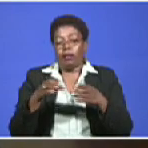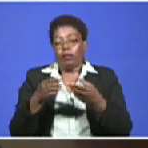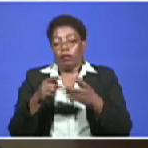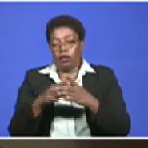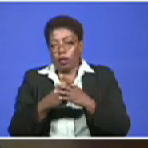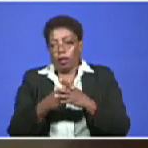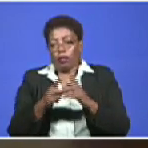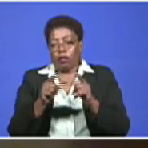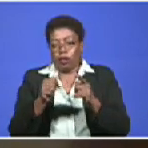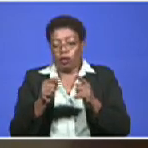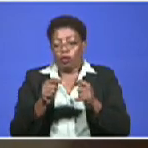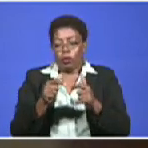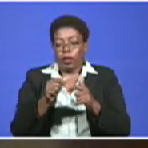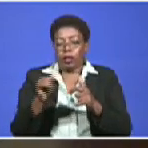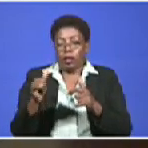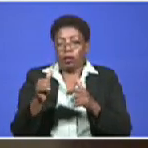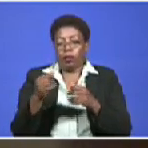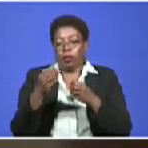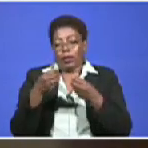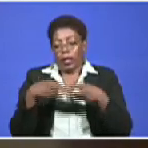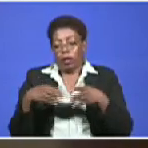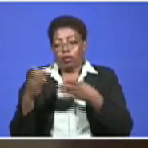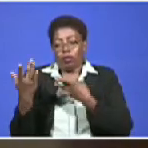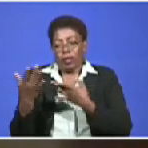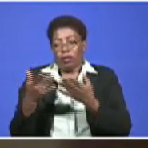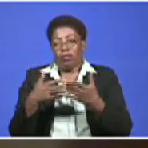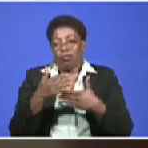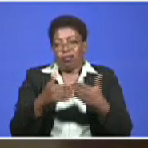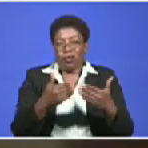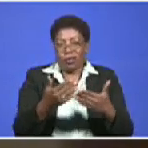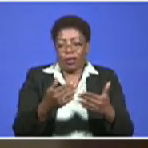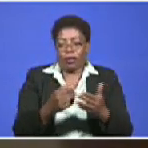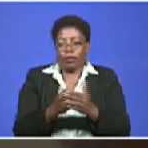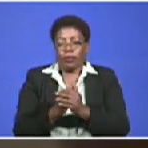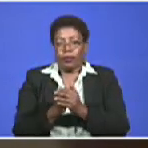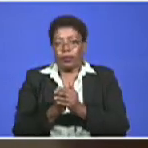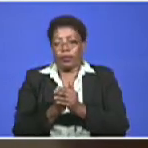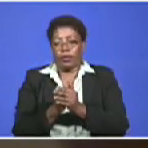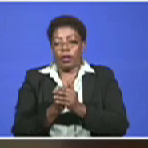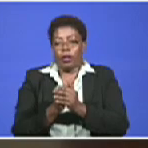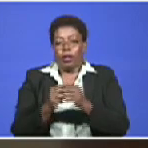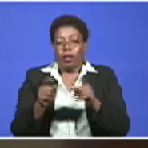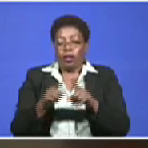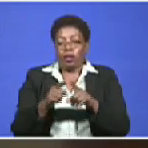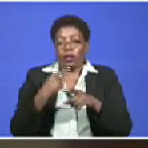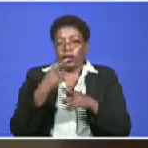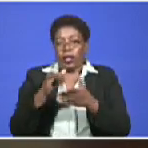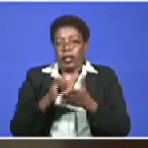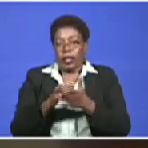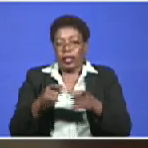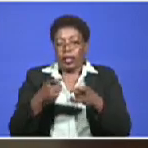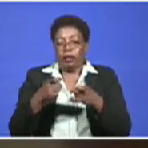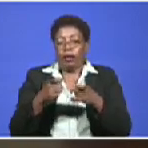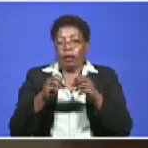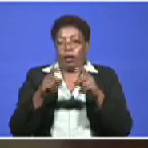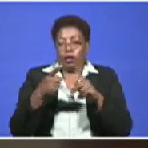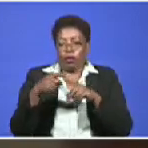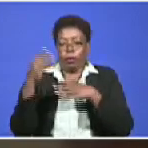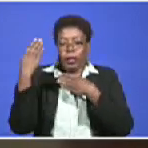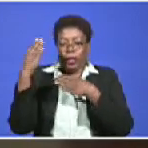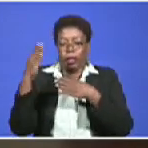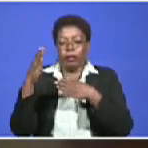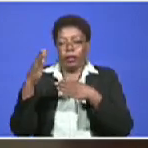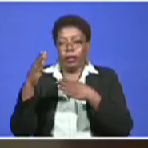expeditiously without undue bureaucratic delays. It also provides the same opportunity to our Bahamian